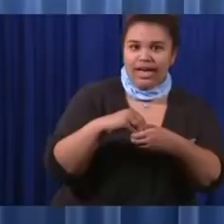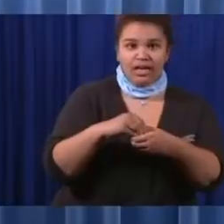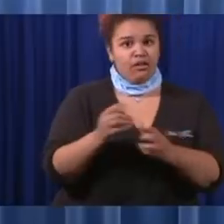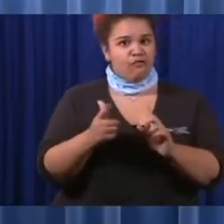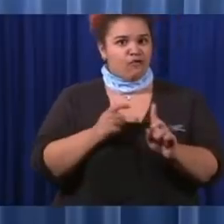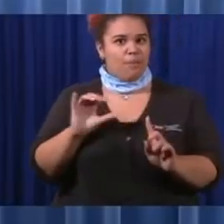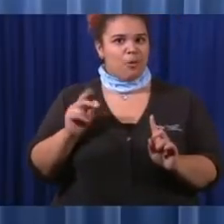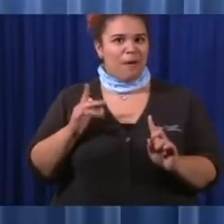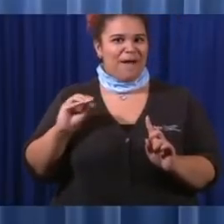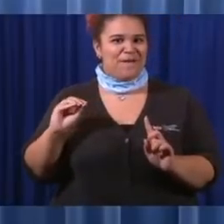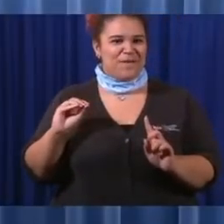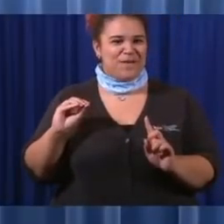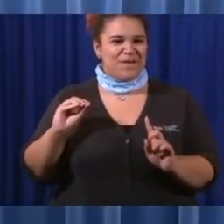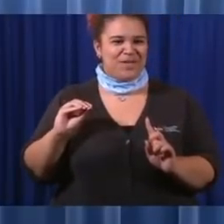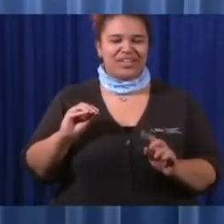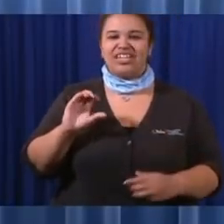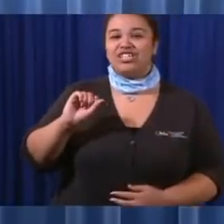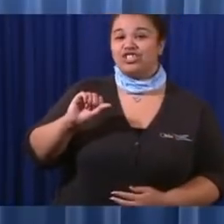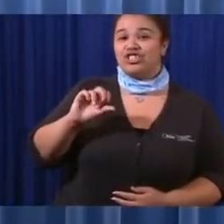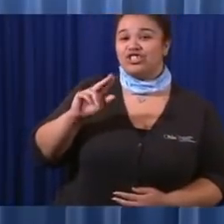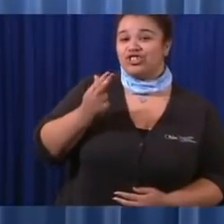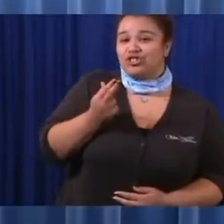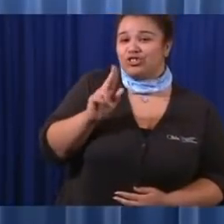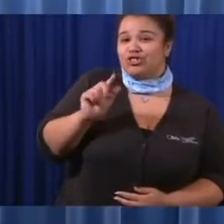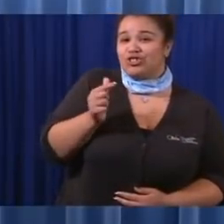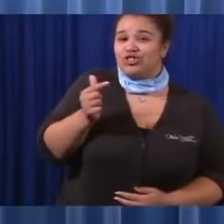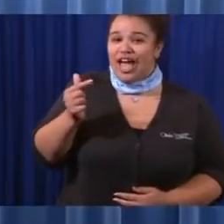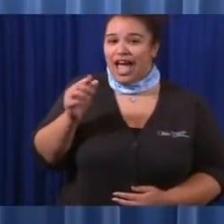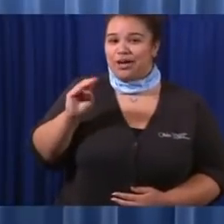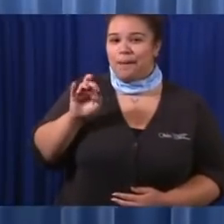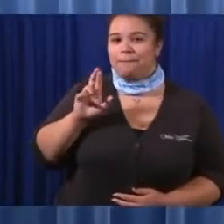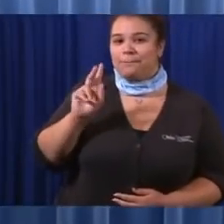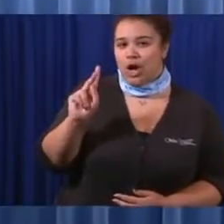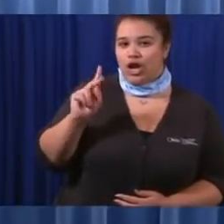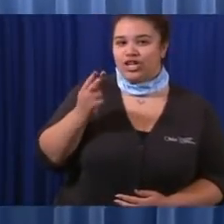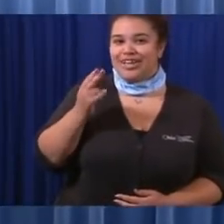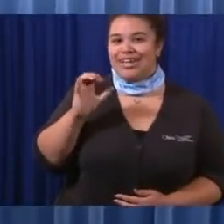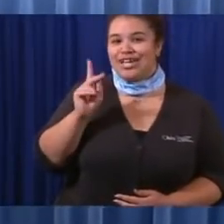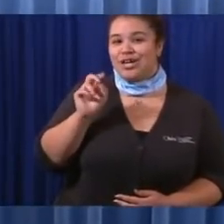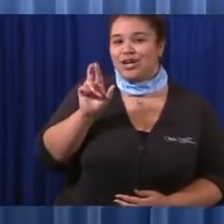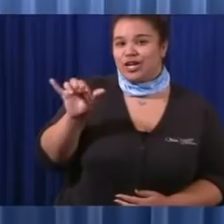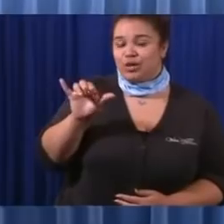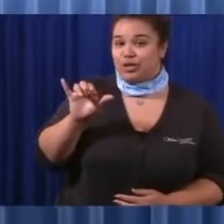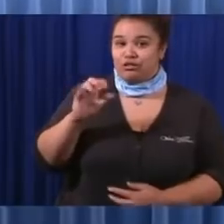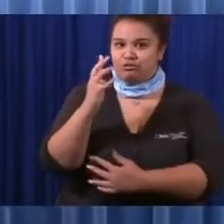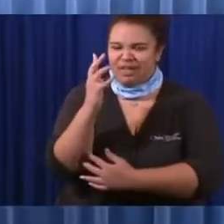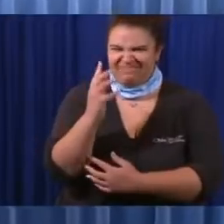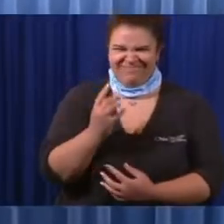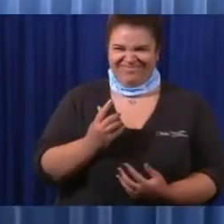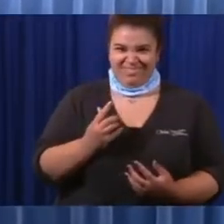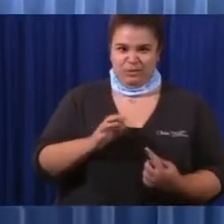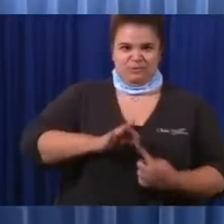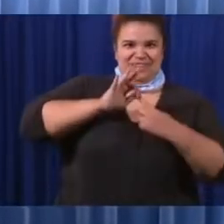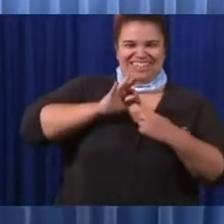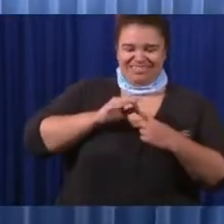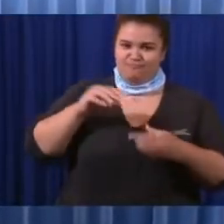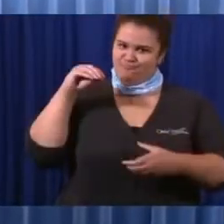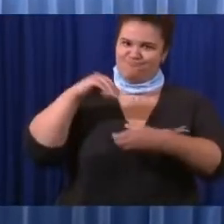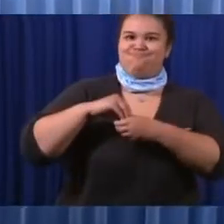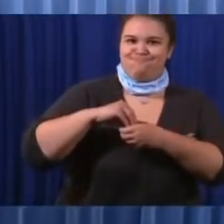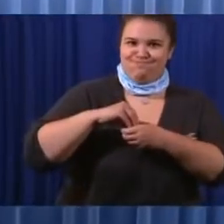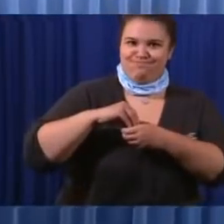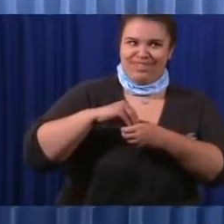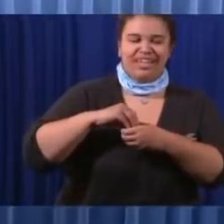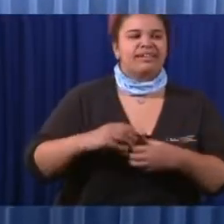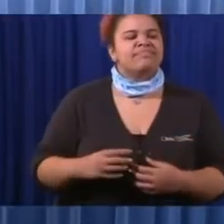when I'm out with our dog taking a walk. And Fran and I walk by it as well. It's a